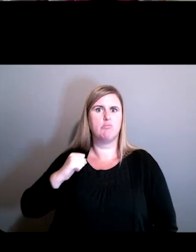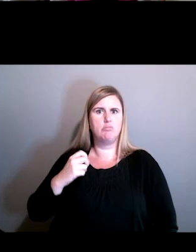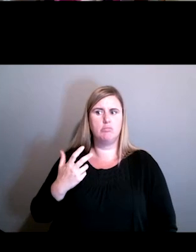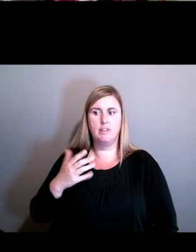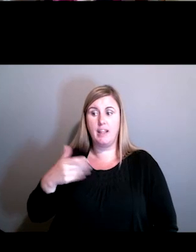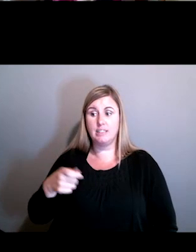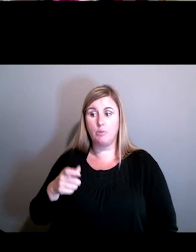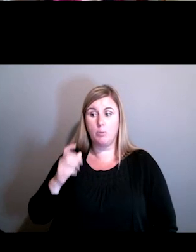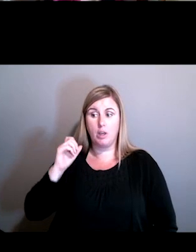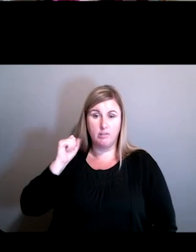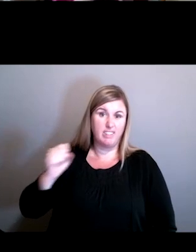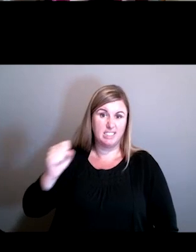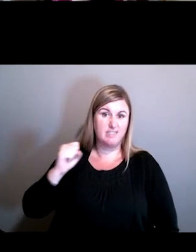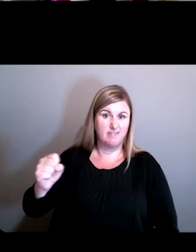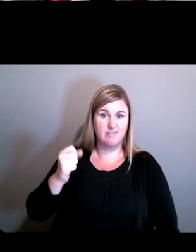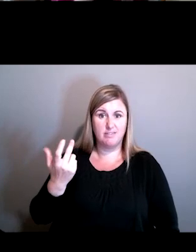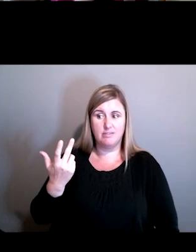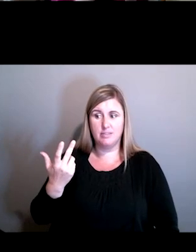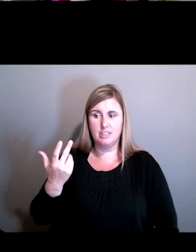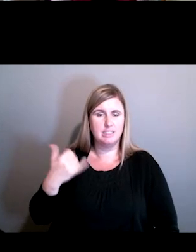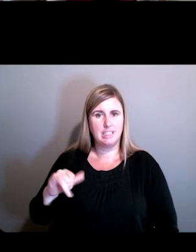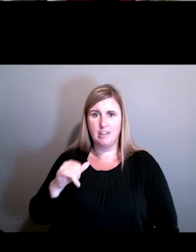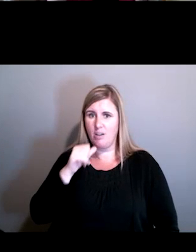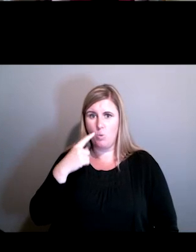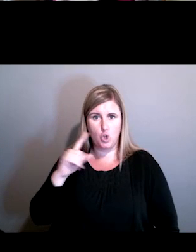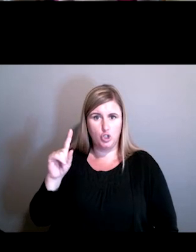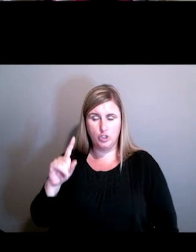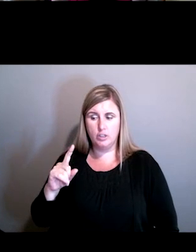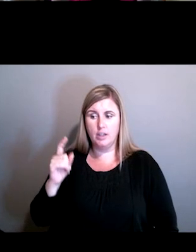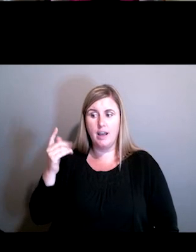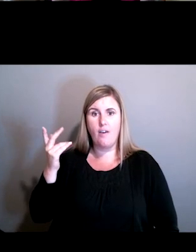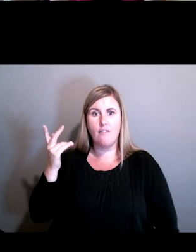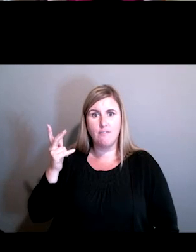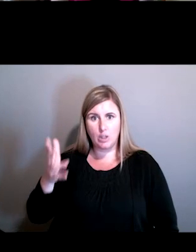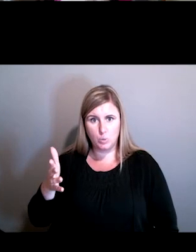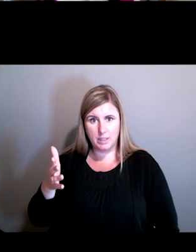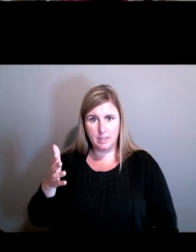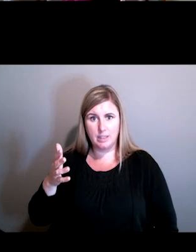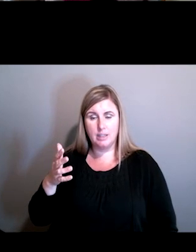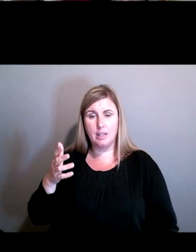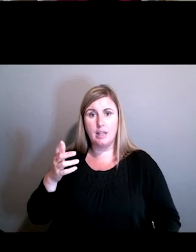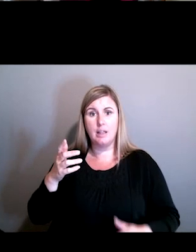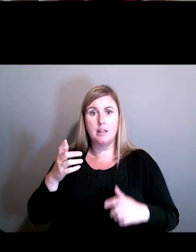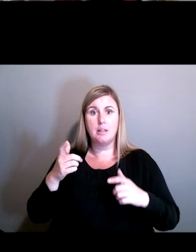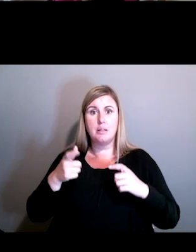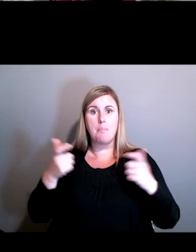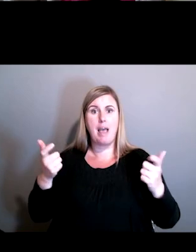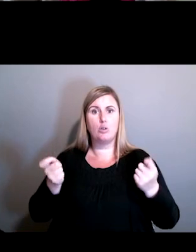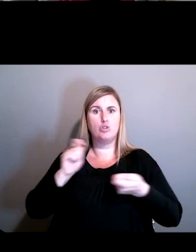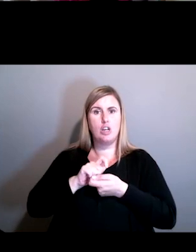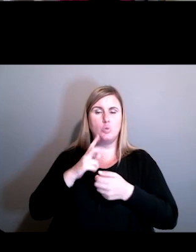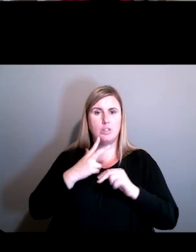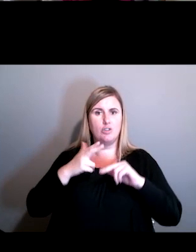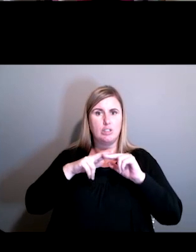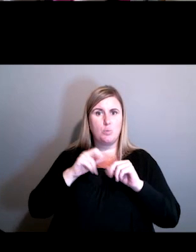button and it's still not working. Eventually that magnitude change is also going to increase in variability. You might start shaking the machine, you